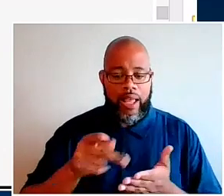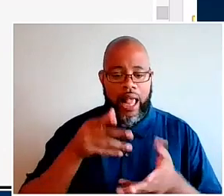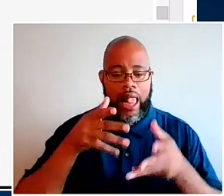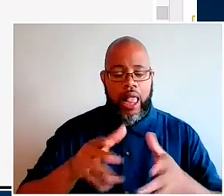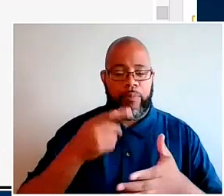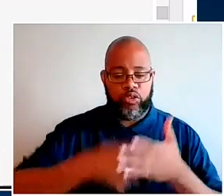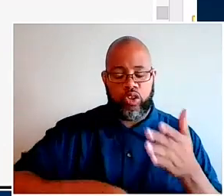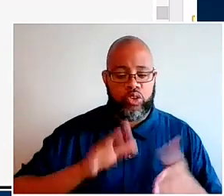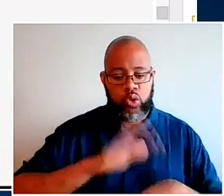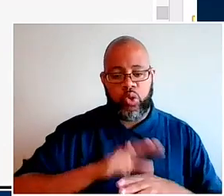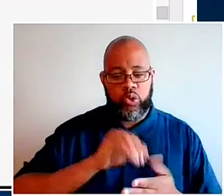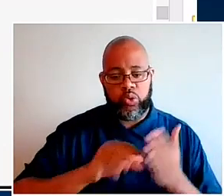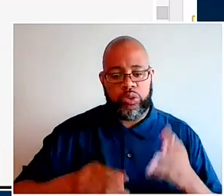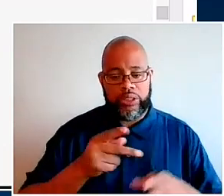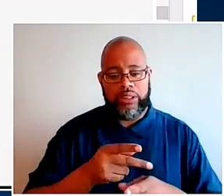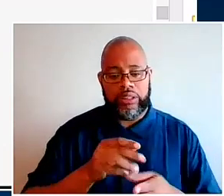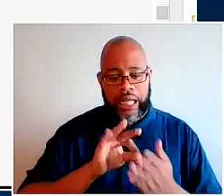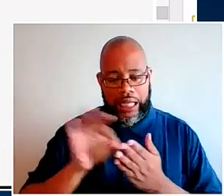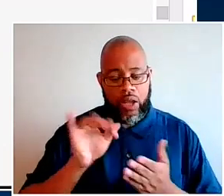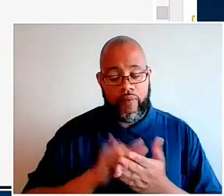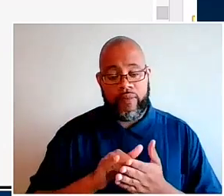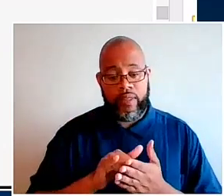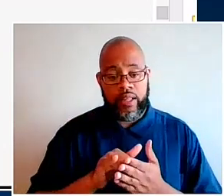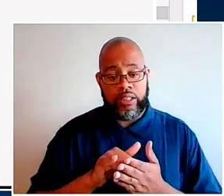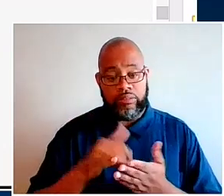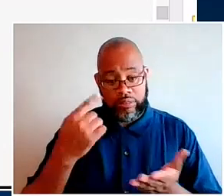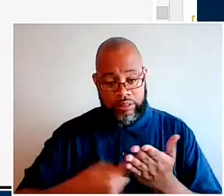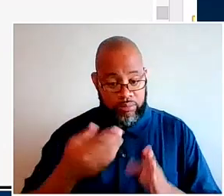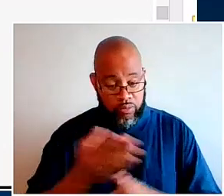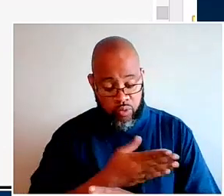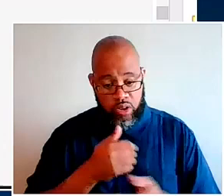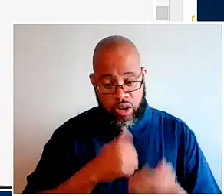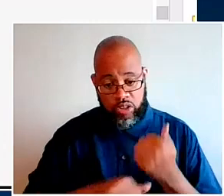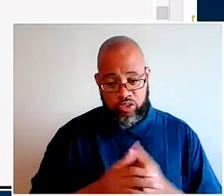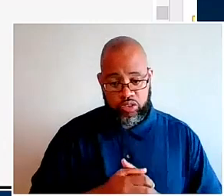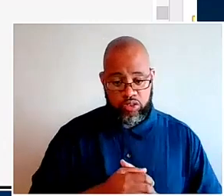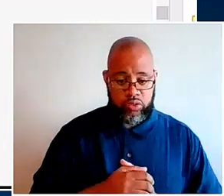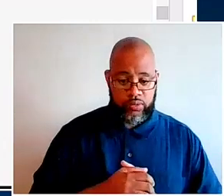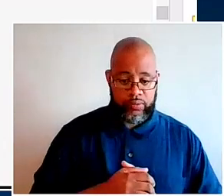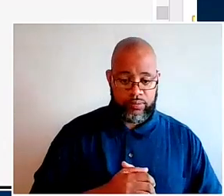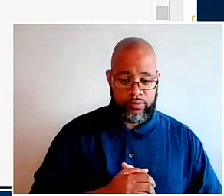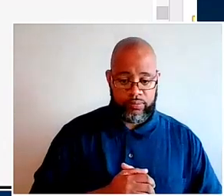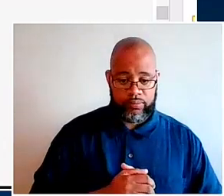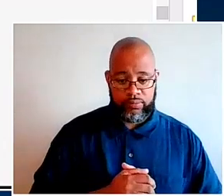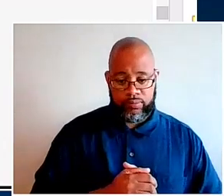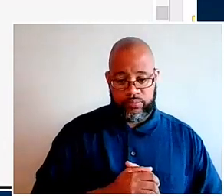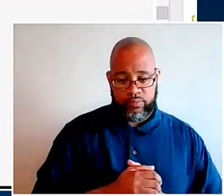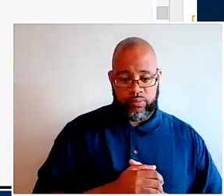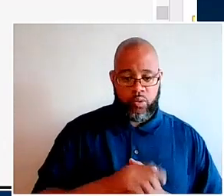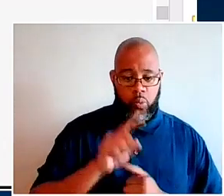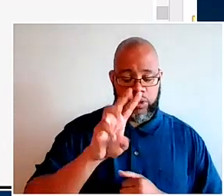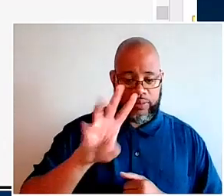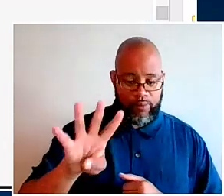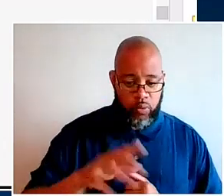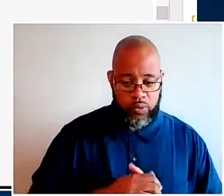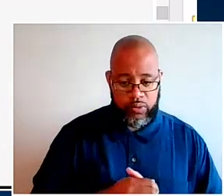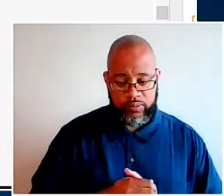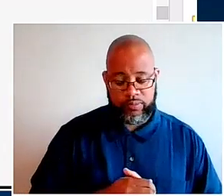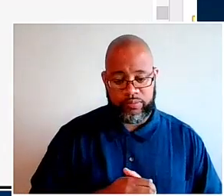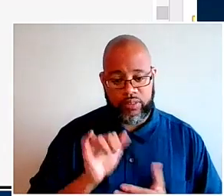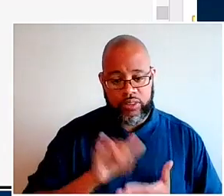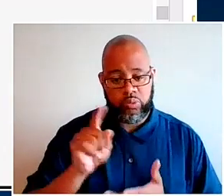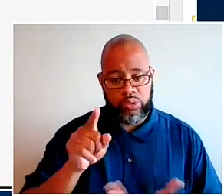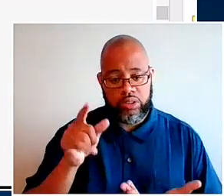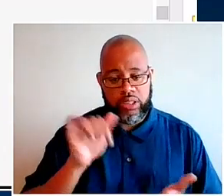student's account. So the provisions we previously discussed under in 164, this is where the student